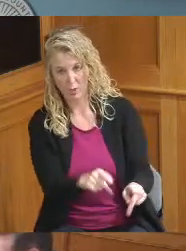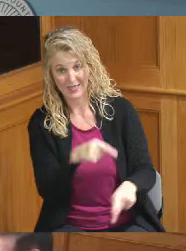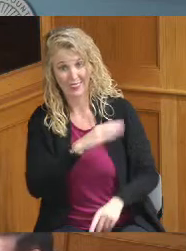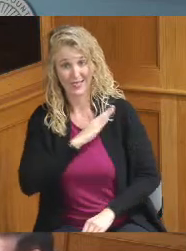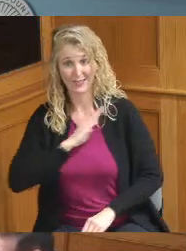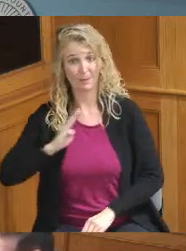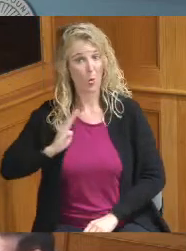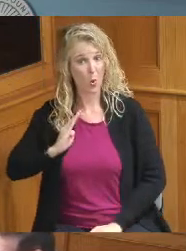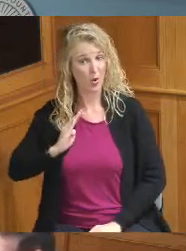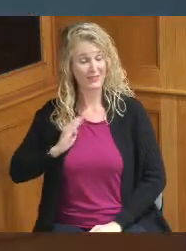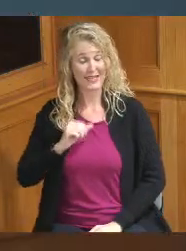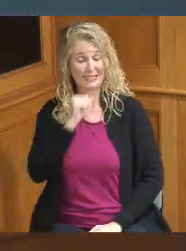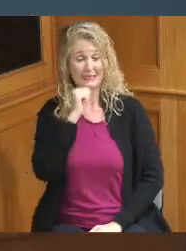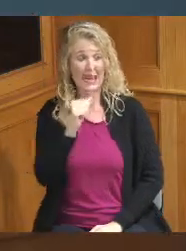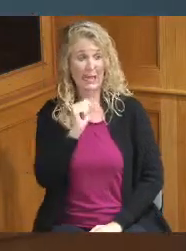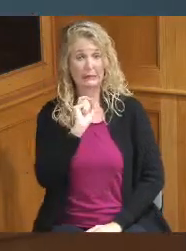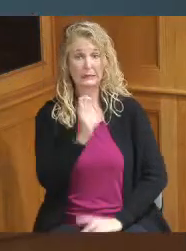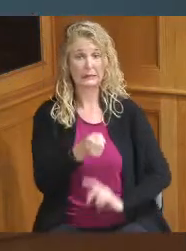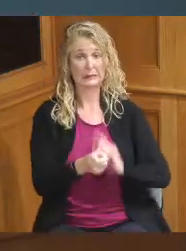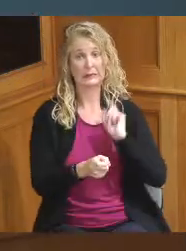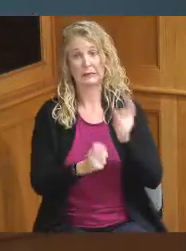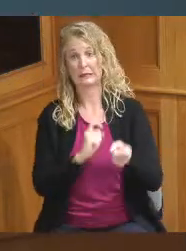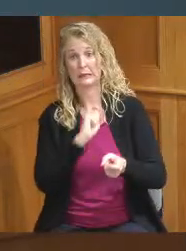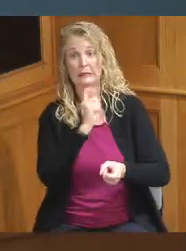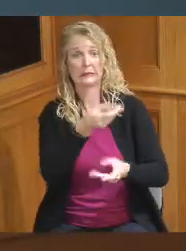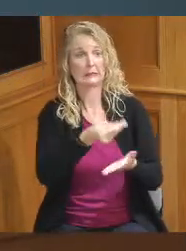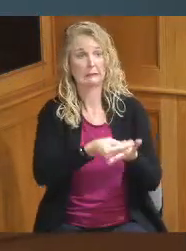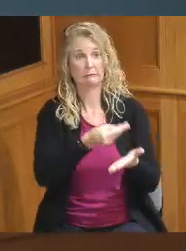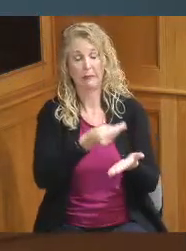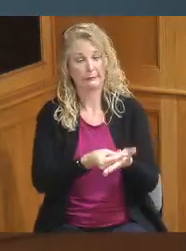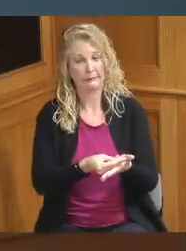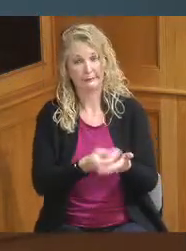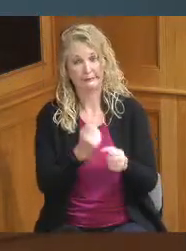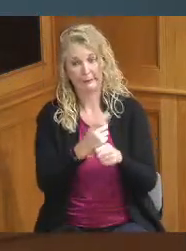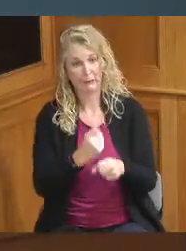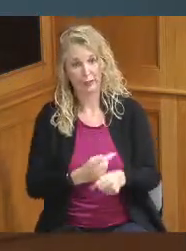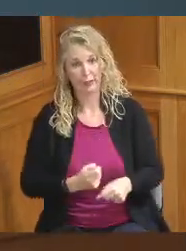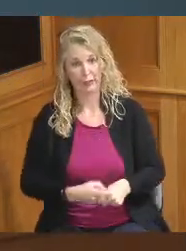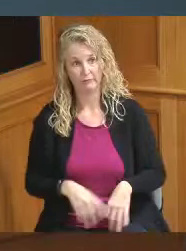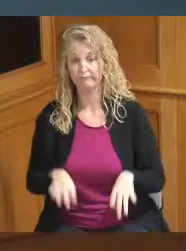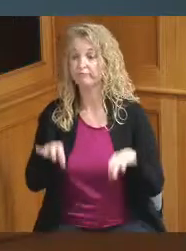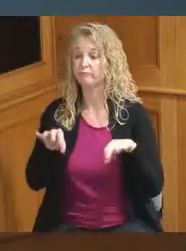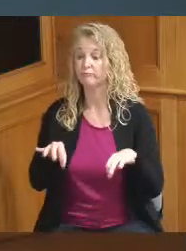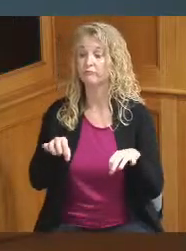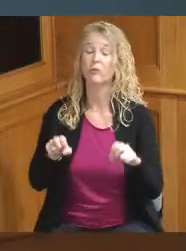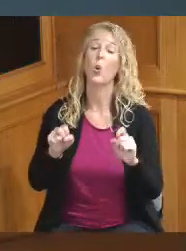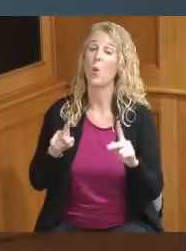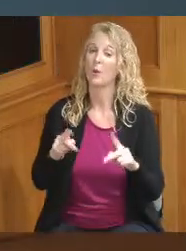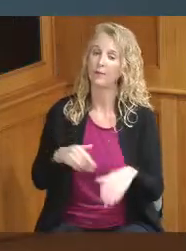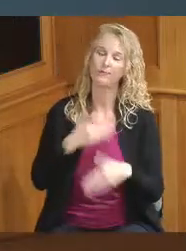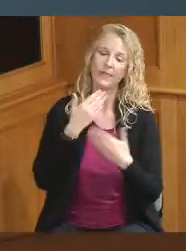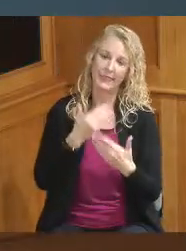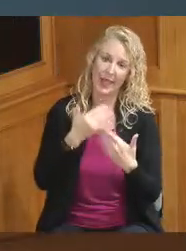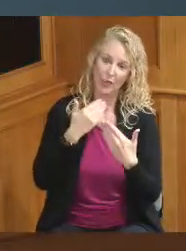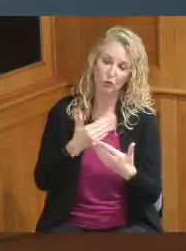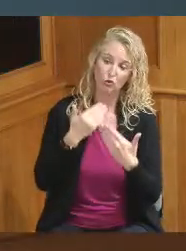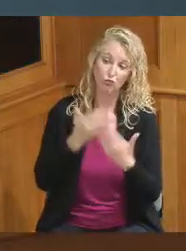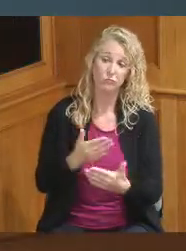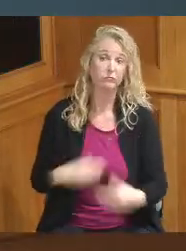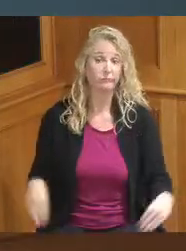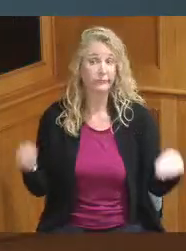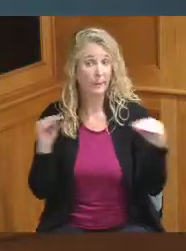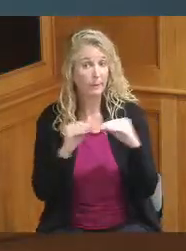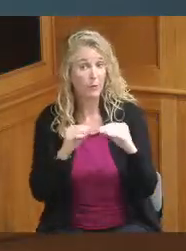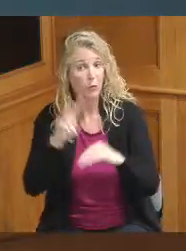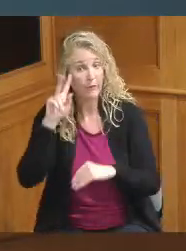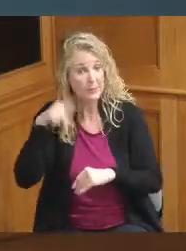board is not, we don't want to come in with a whole lot of overruns. Okay. All right. Well, thank you. Anything else,